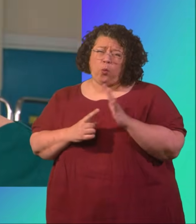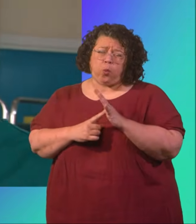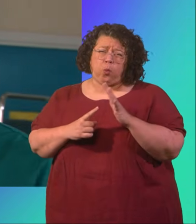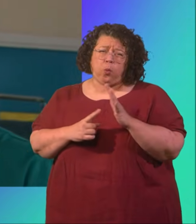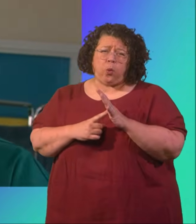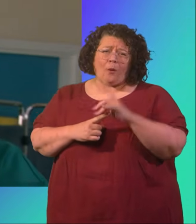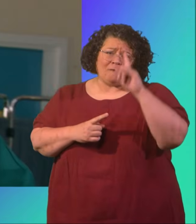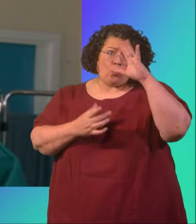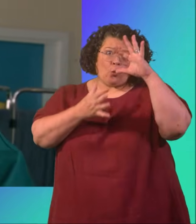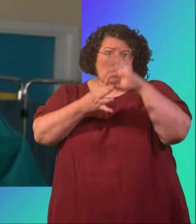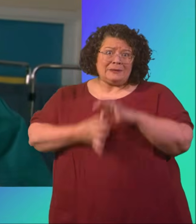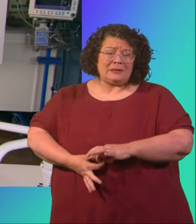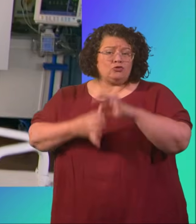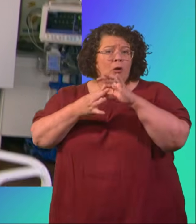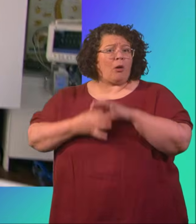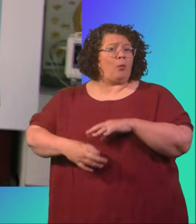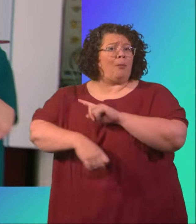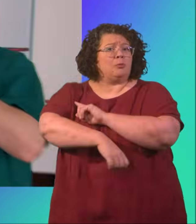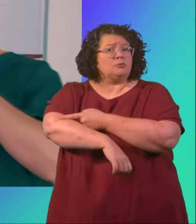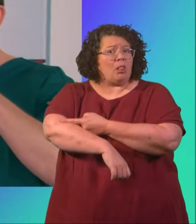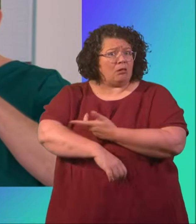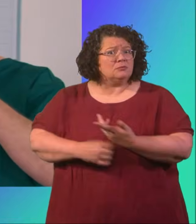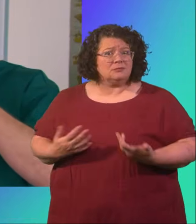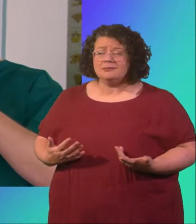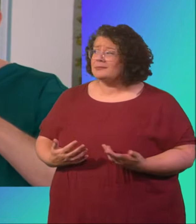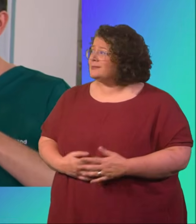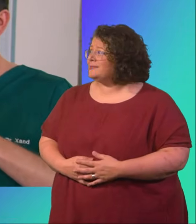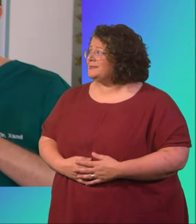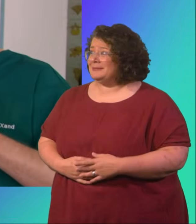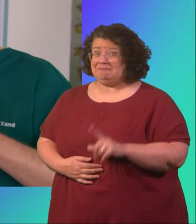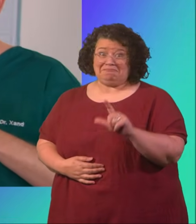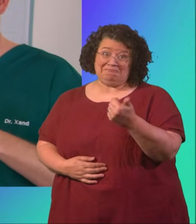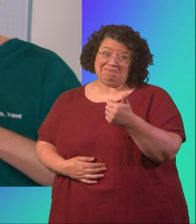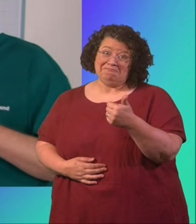did really well, Chris. Cheers. Cheers.